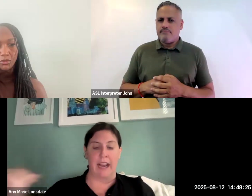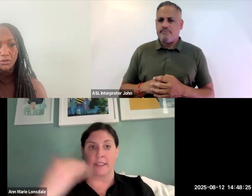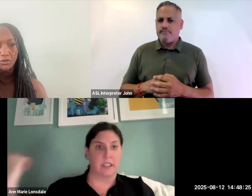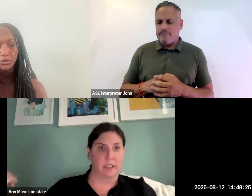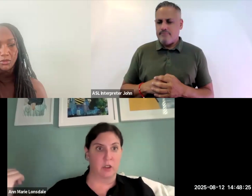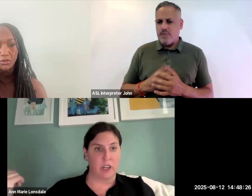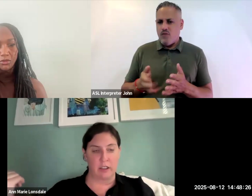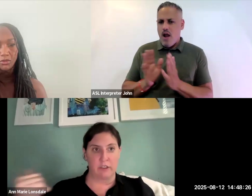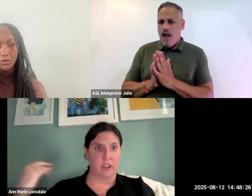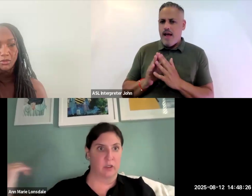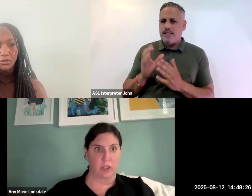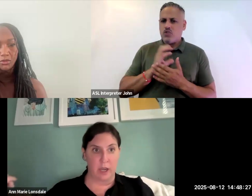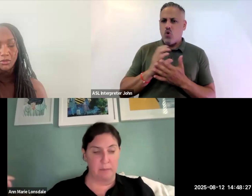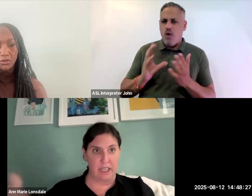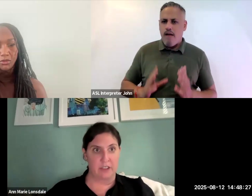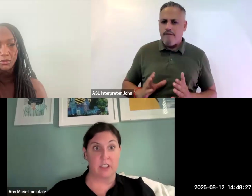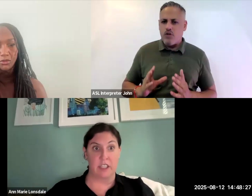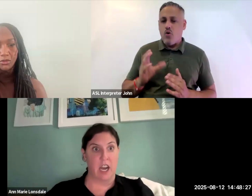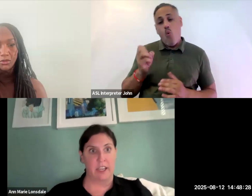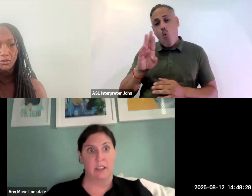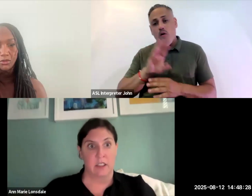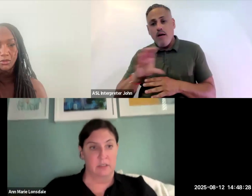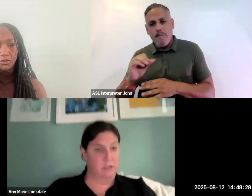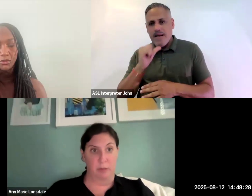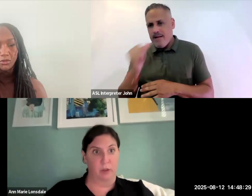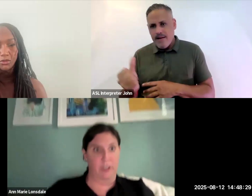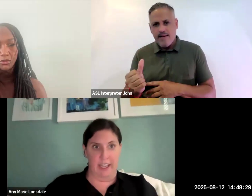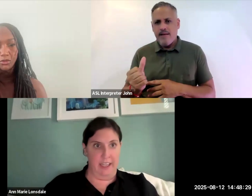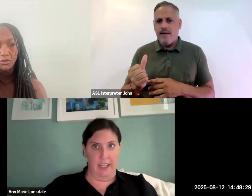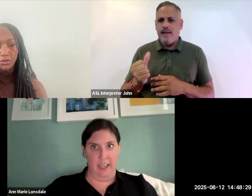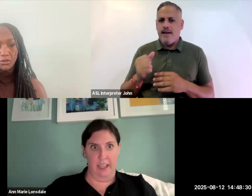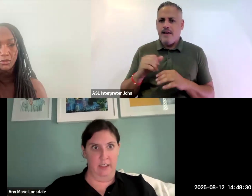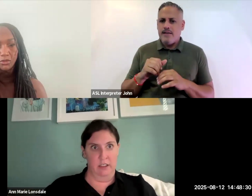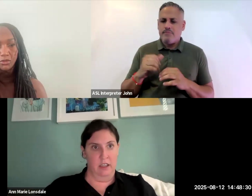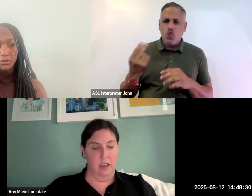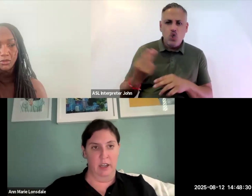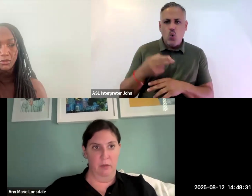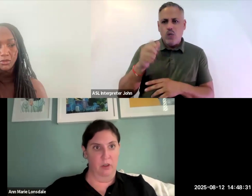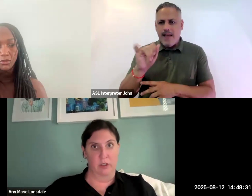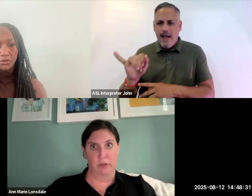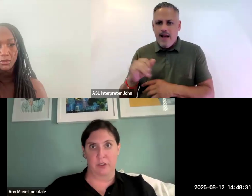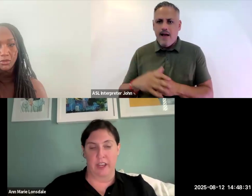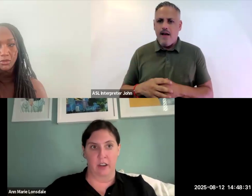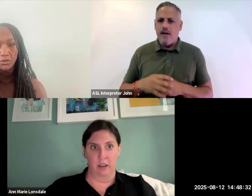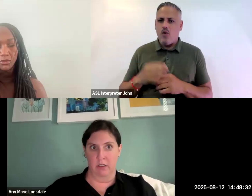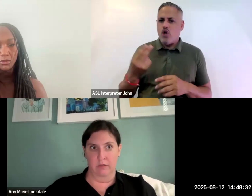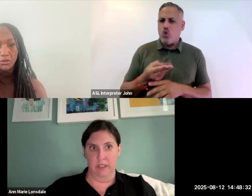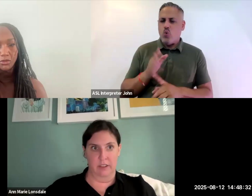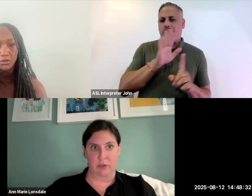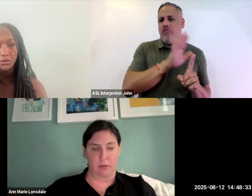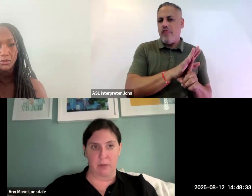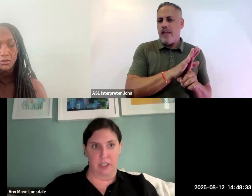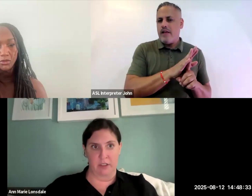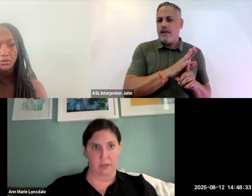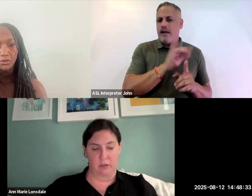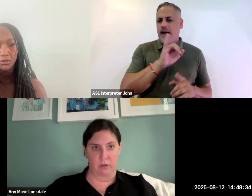to ask a choreographer or a company to not deploy AI or use their